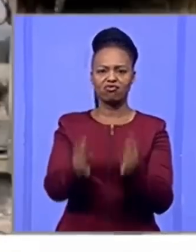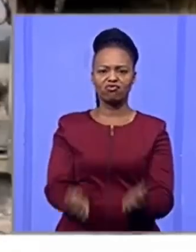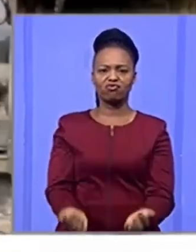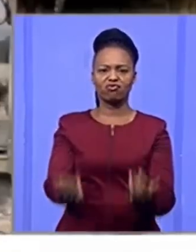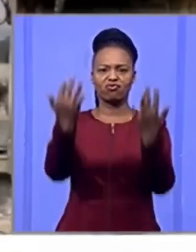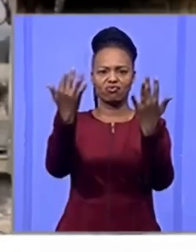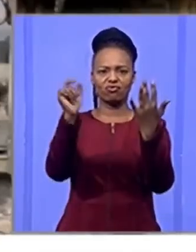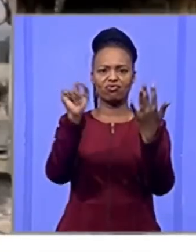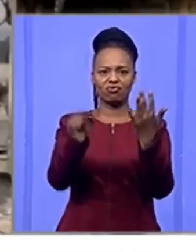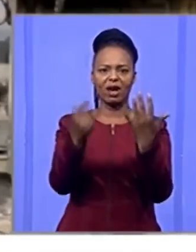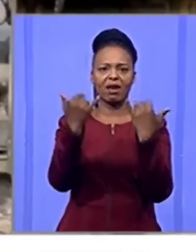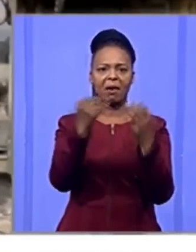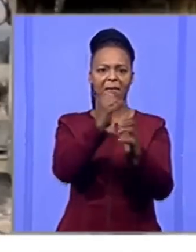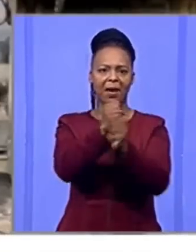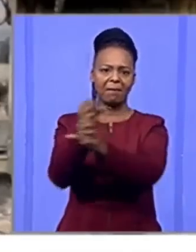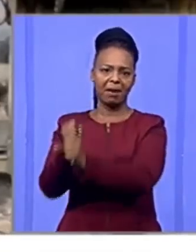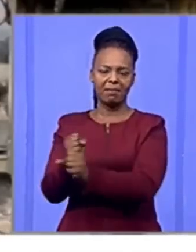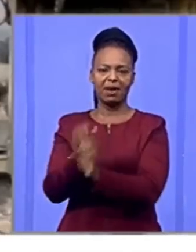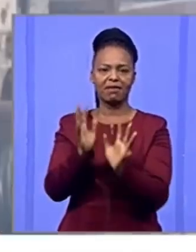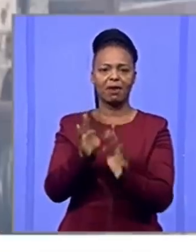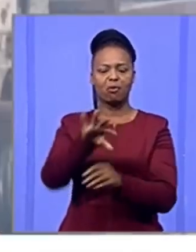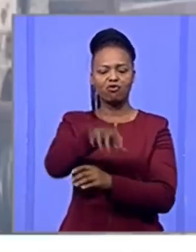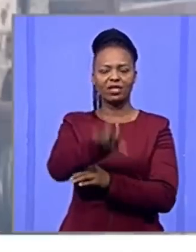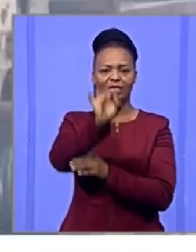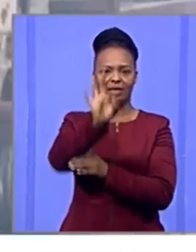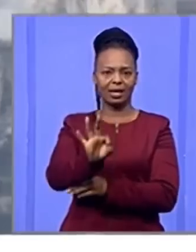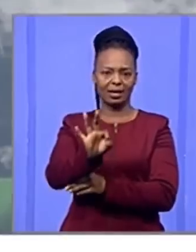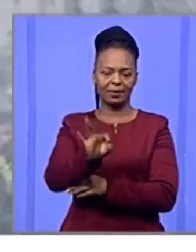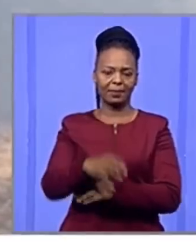dilori diprofenseng tše tharo ka nageng.